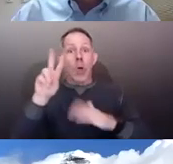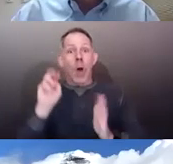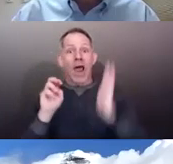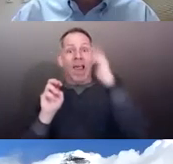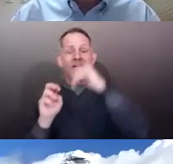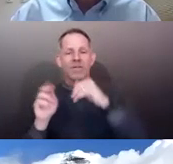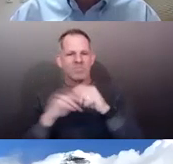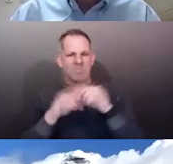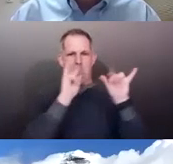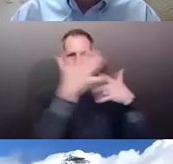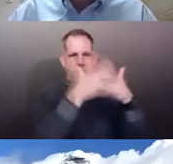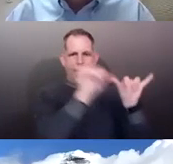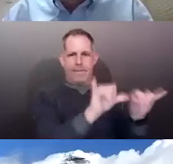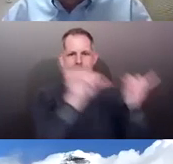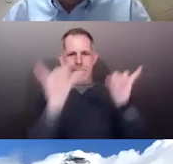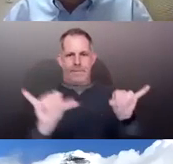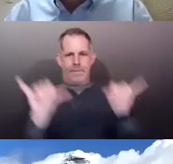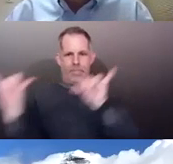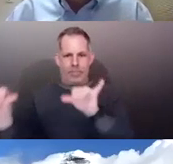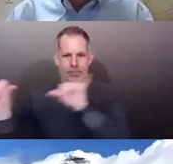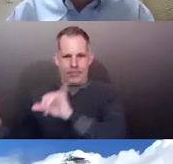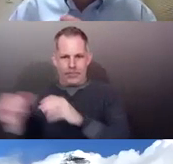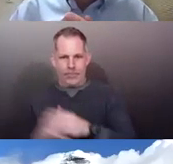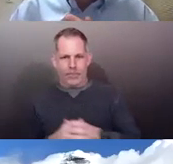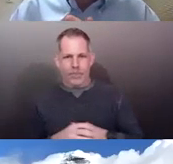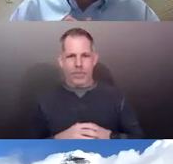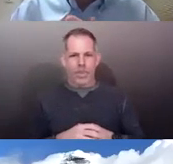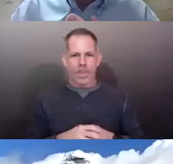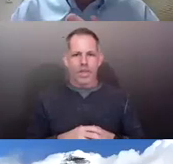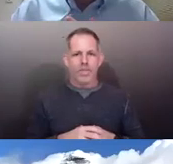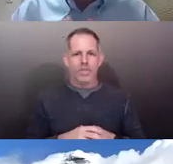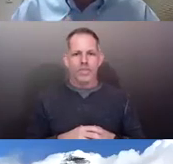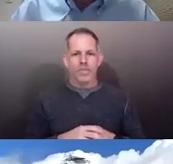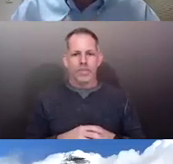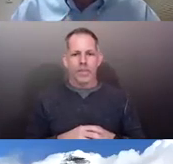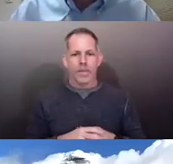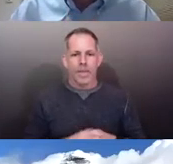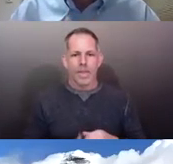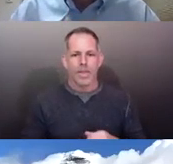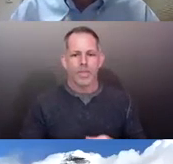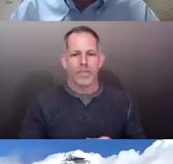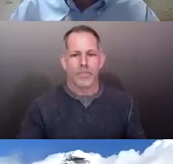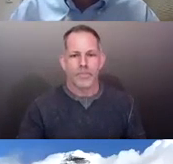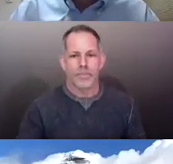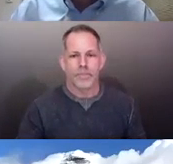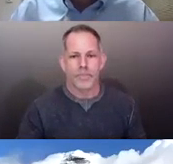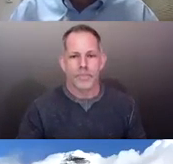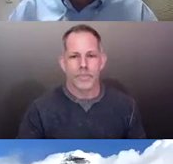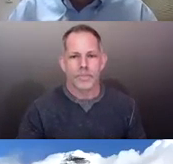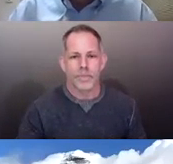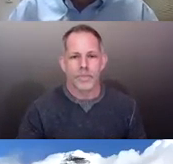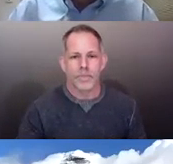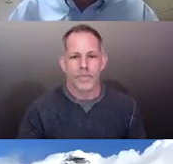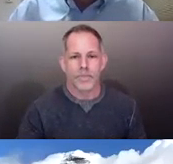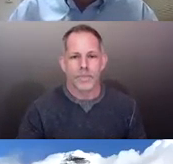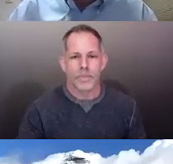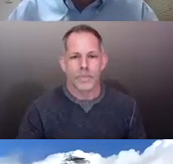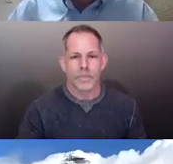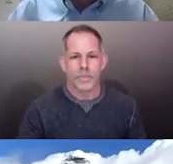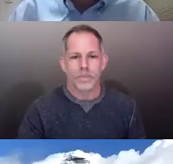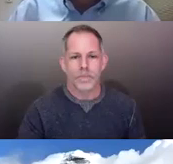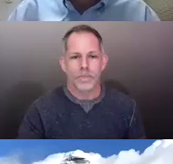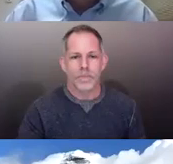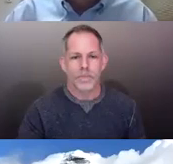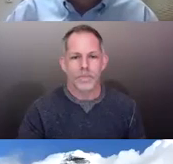at that time. The middle set of lines there are school-age children. The orange and the